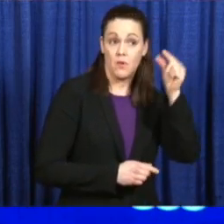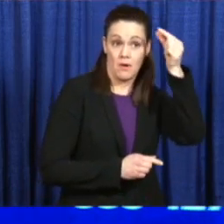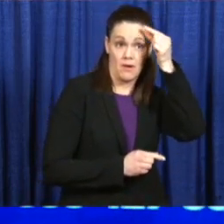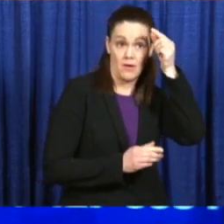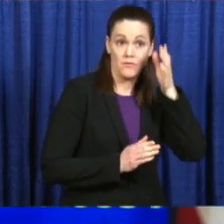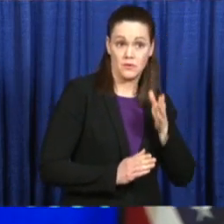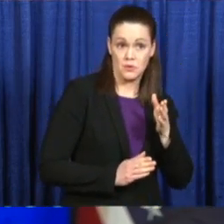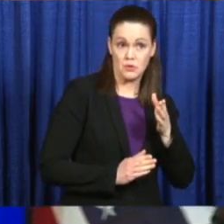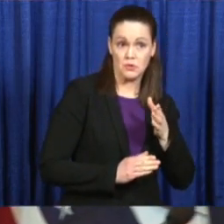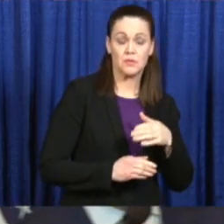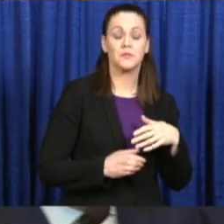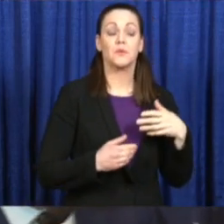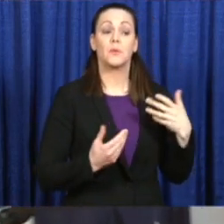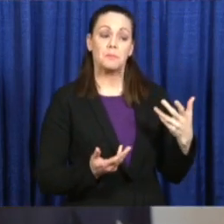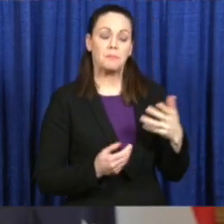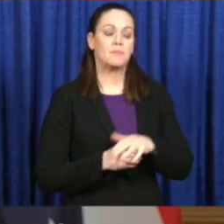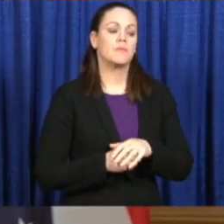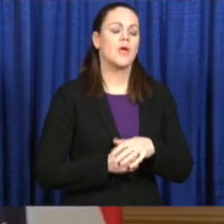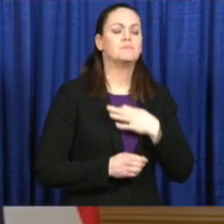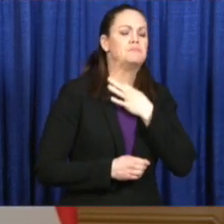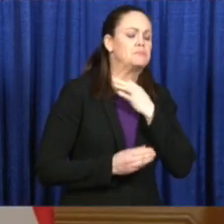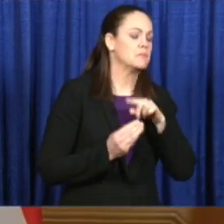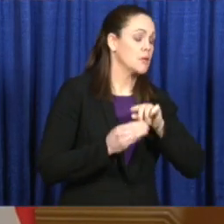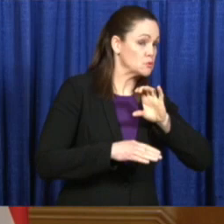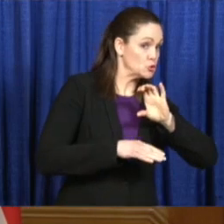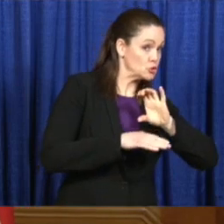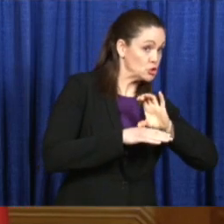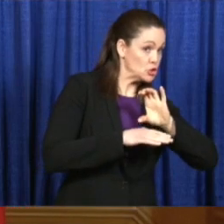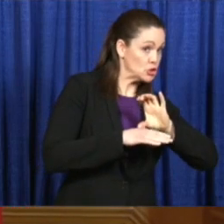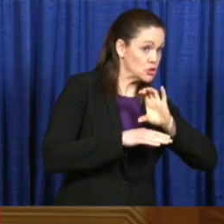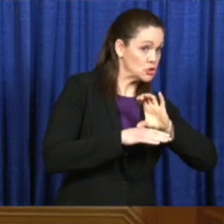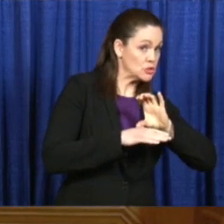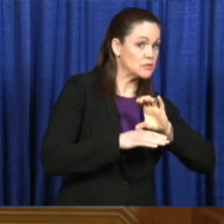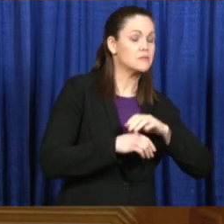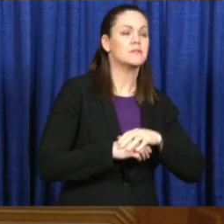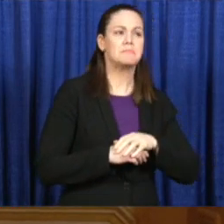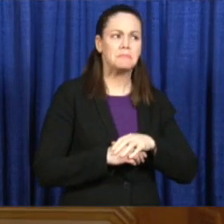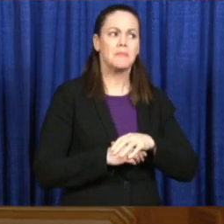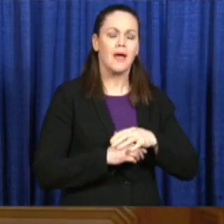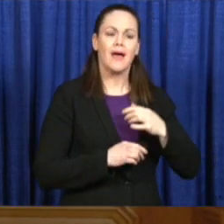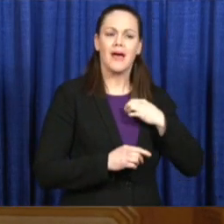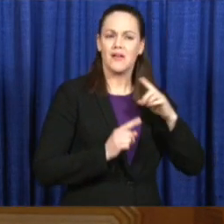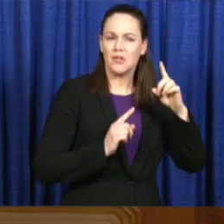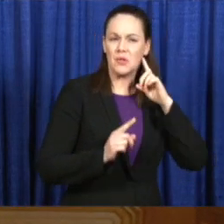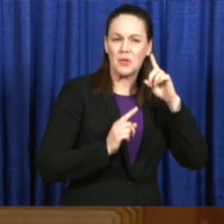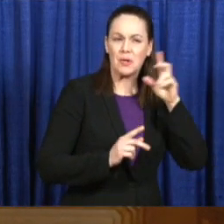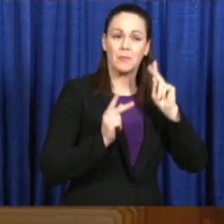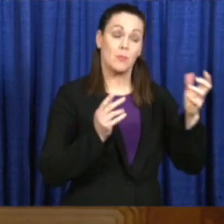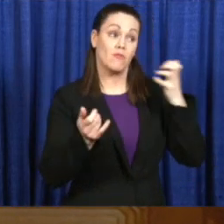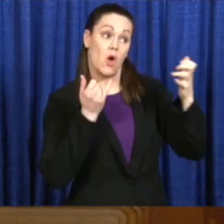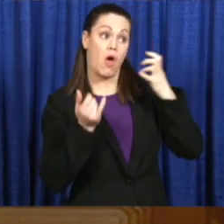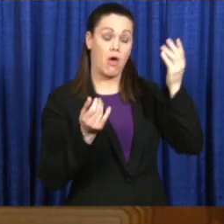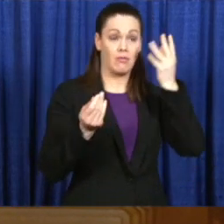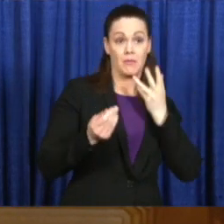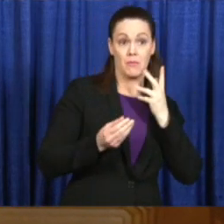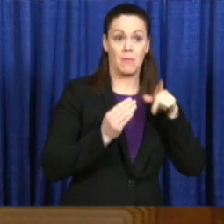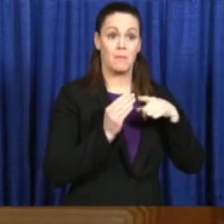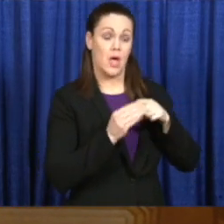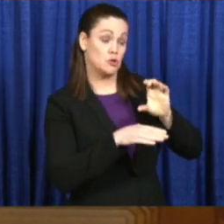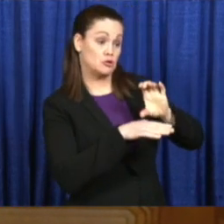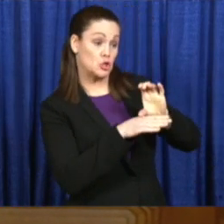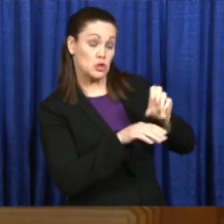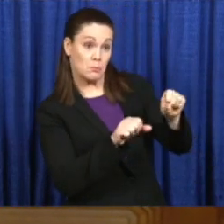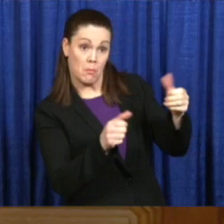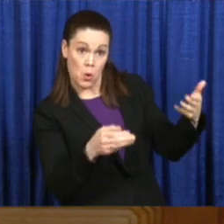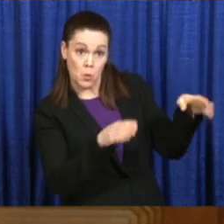Governor, I want to ask you about churches. We've had some concerned callers asking about potential church